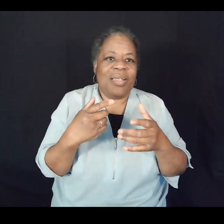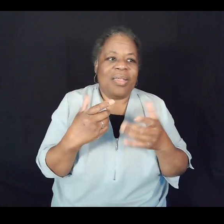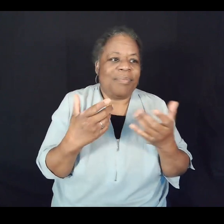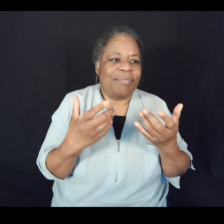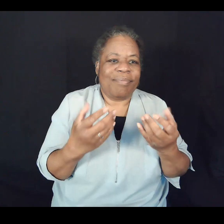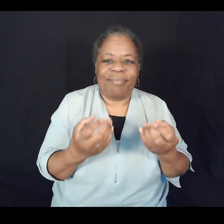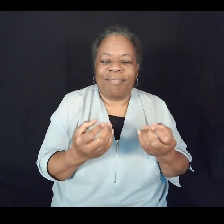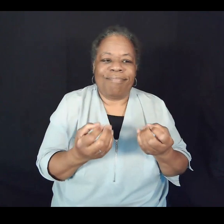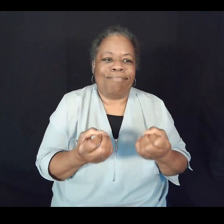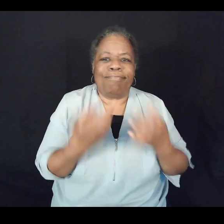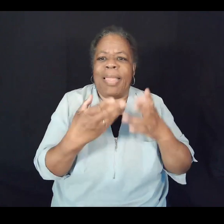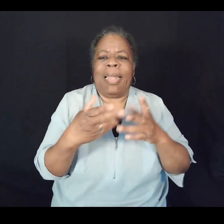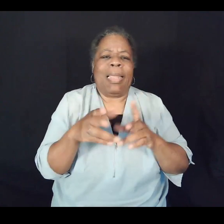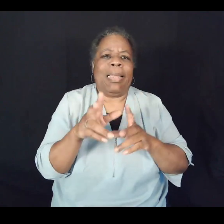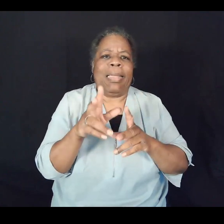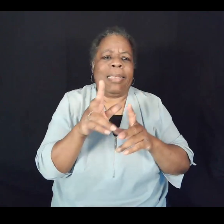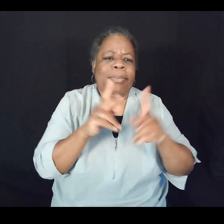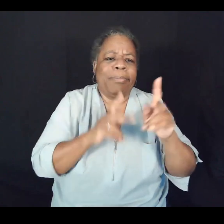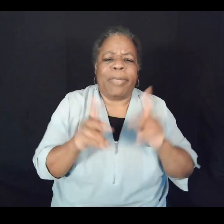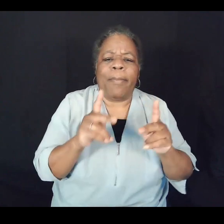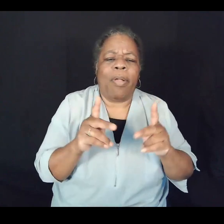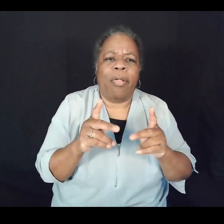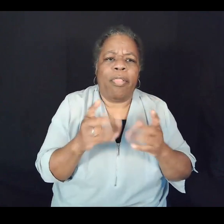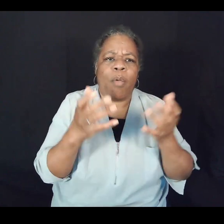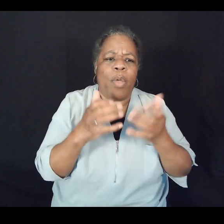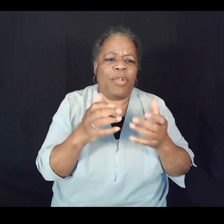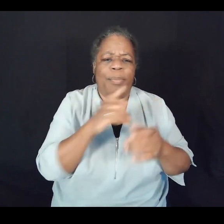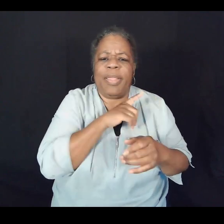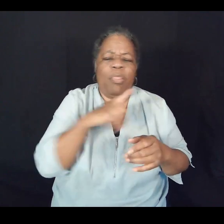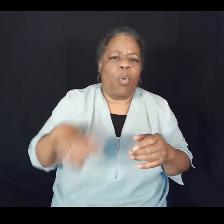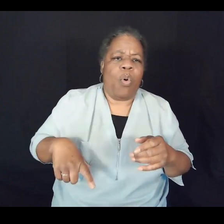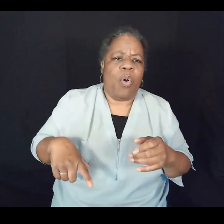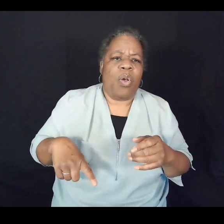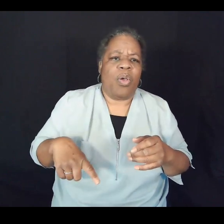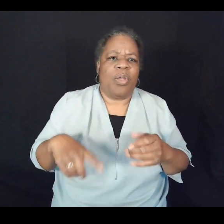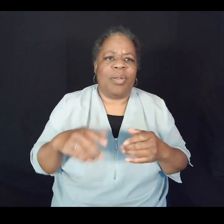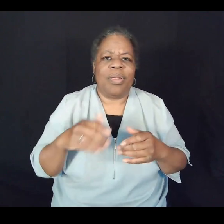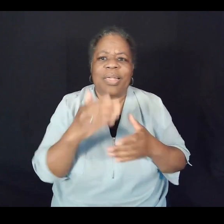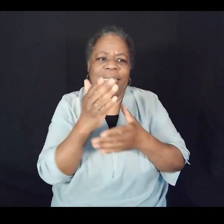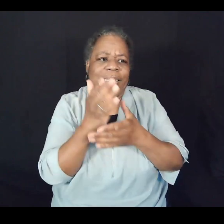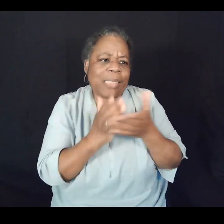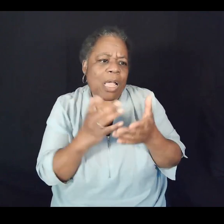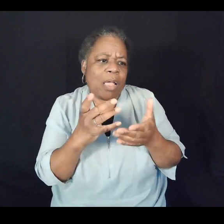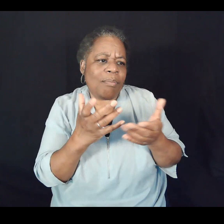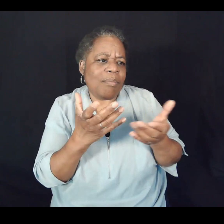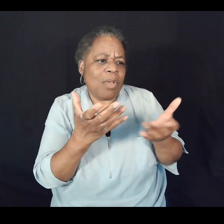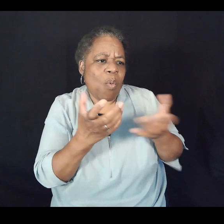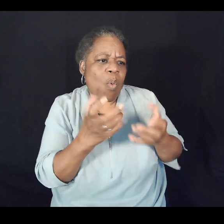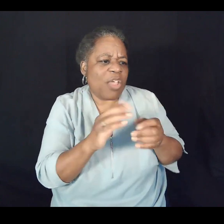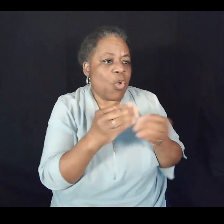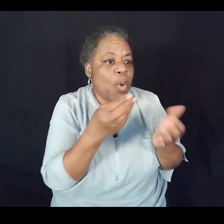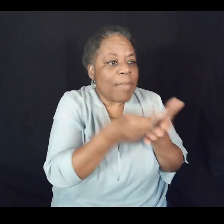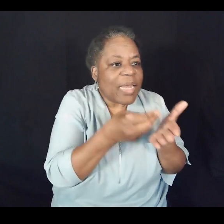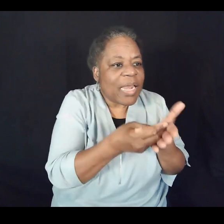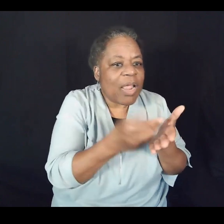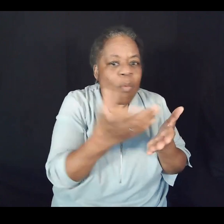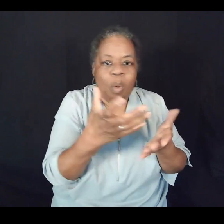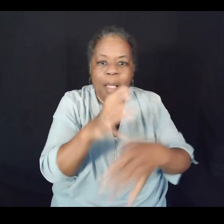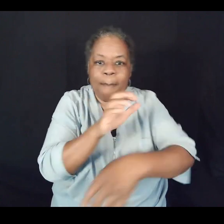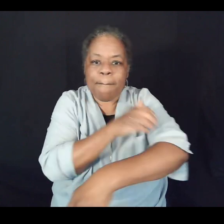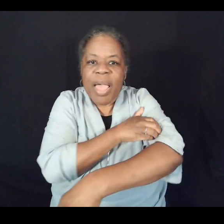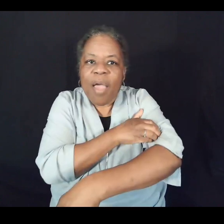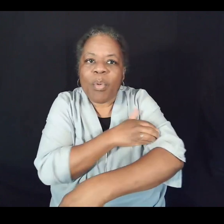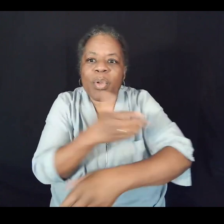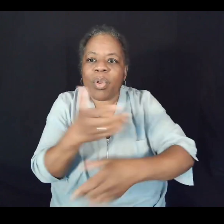doomsday Caesars. Some lords just want your money. Some just want your attention. Some just want power and a piece of the